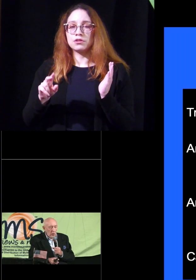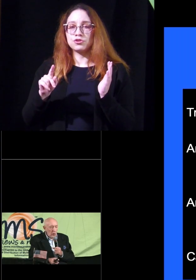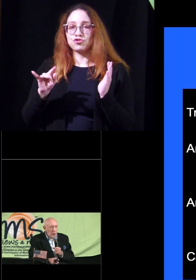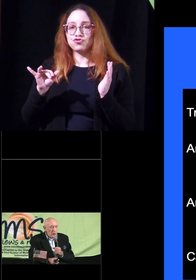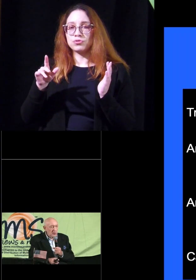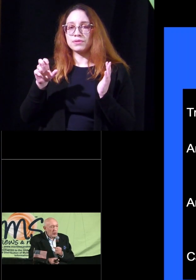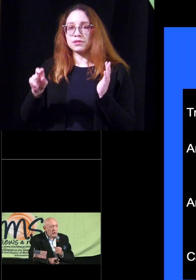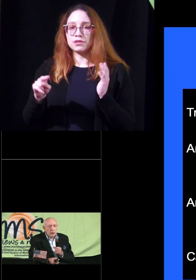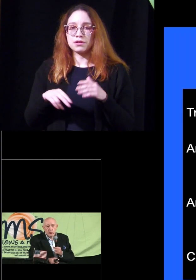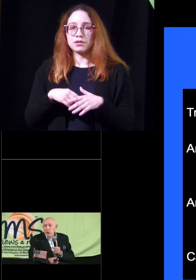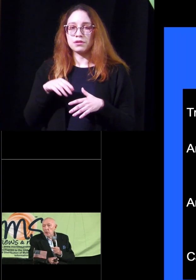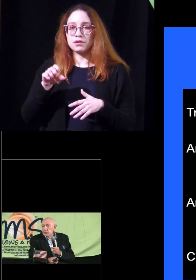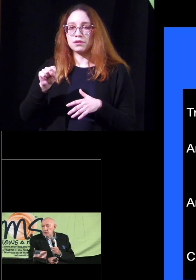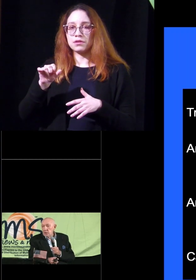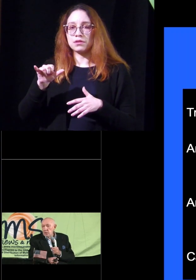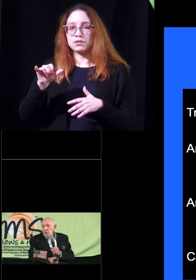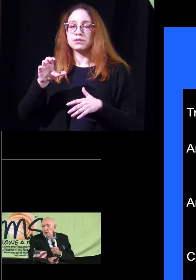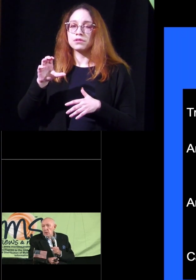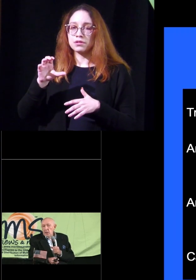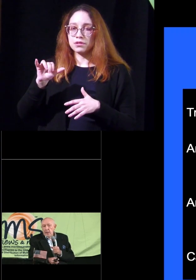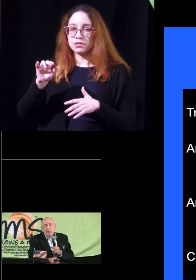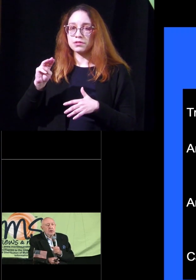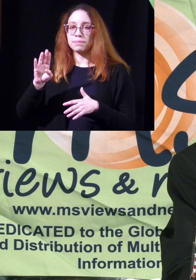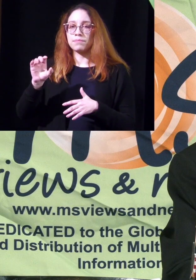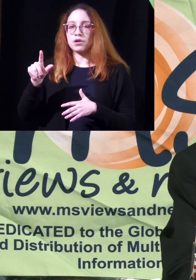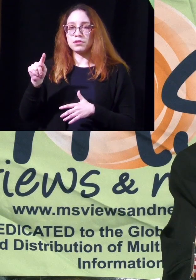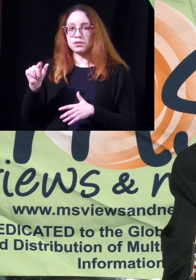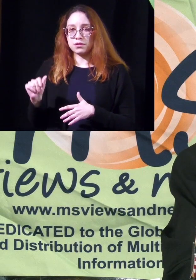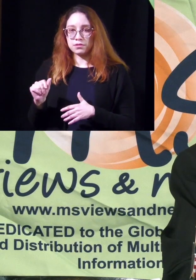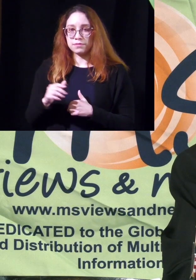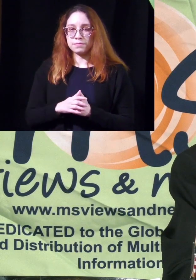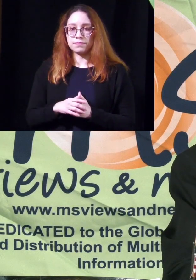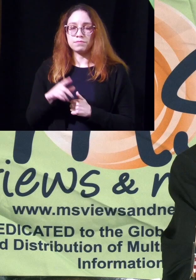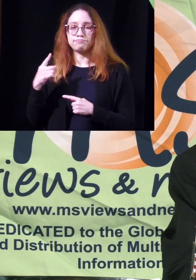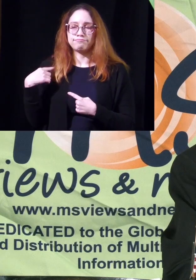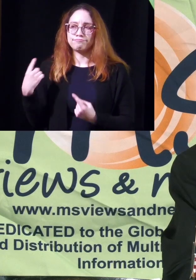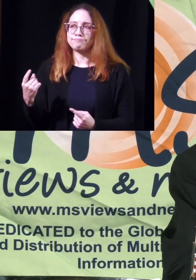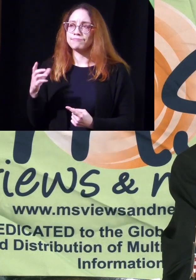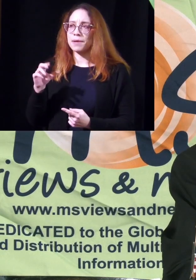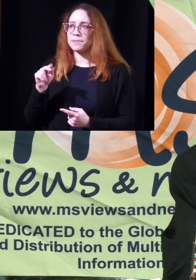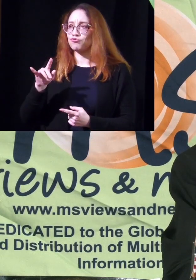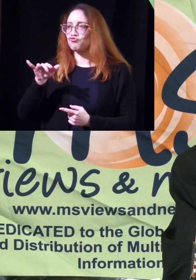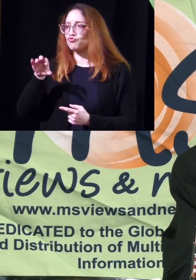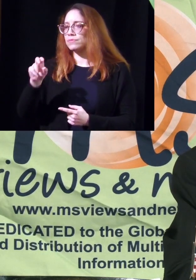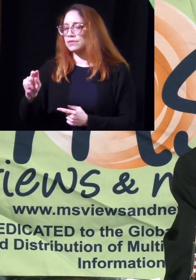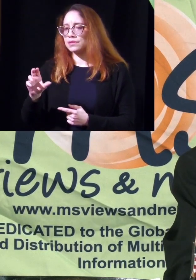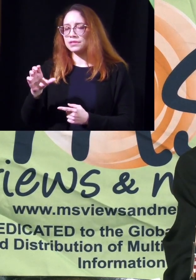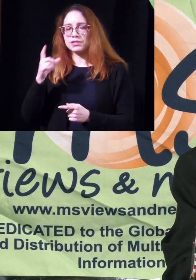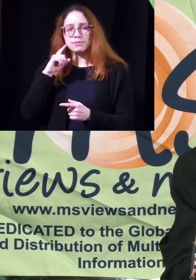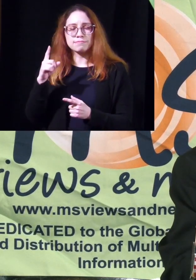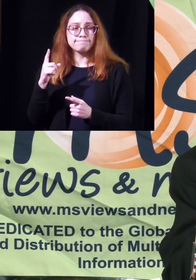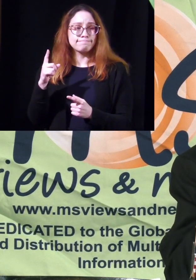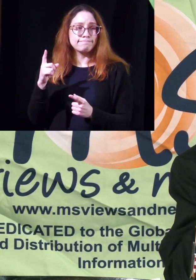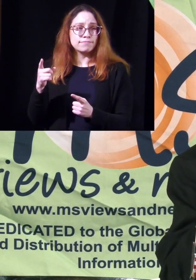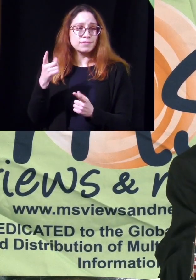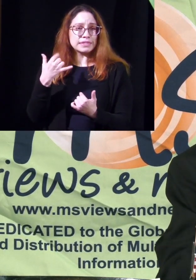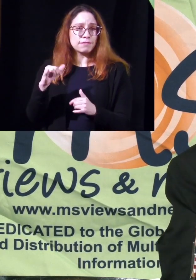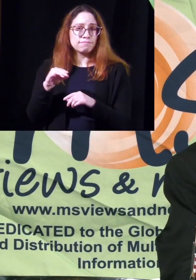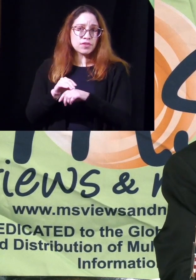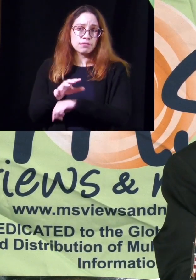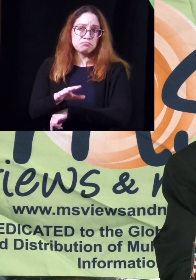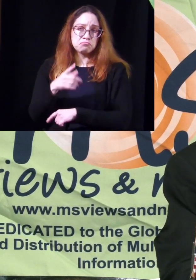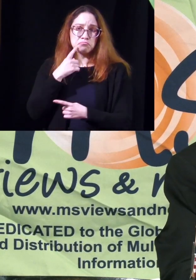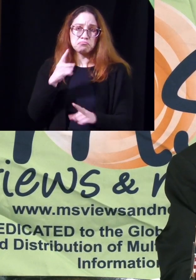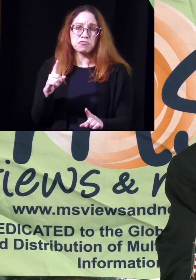nortriptyline, or Cymbalta or duloxetine. Amitriptyline's been around for a long time. It's an old antidepressant, and it's still effective